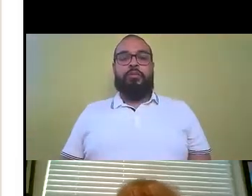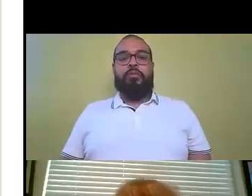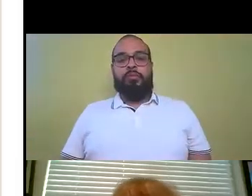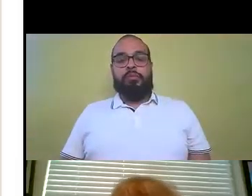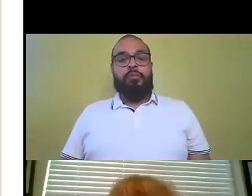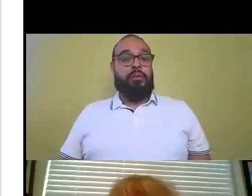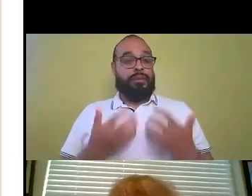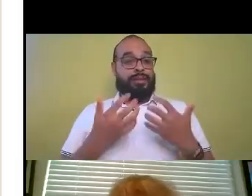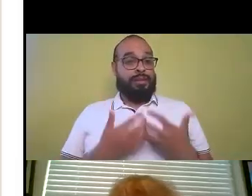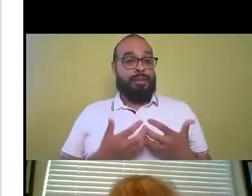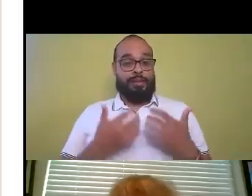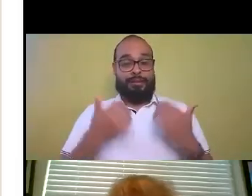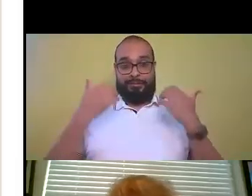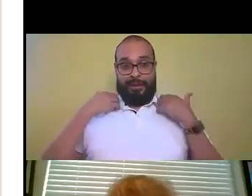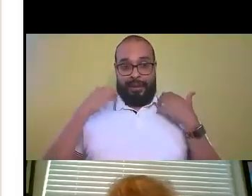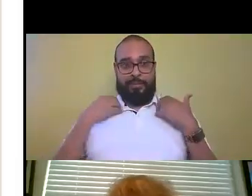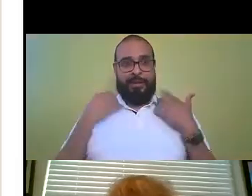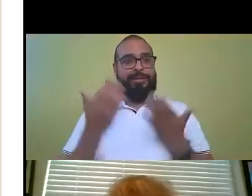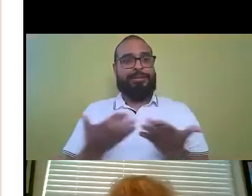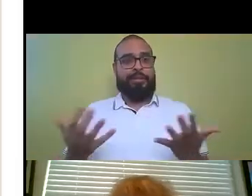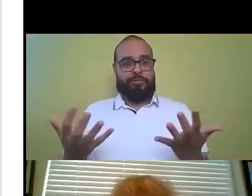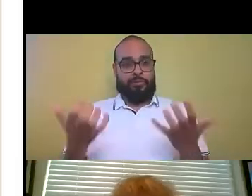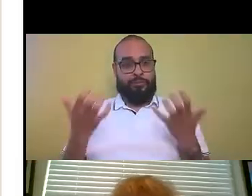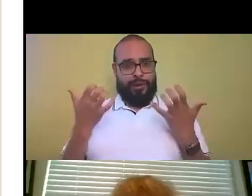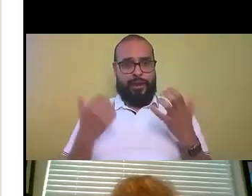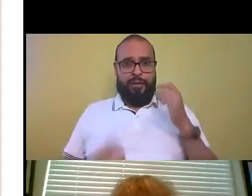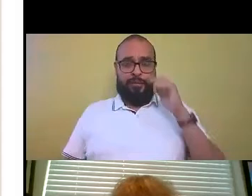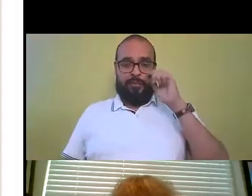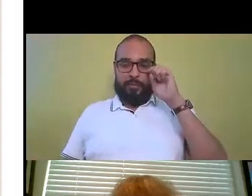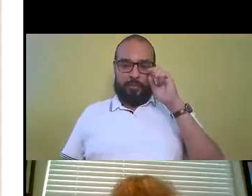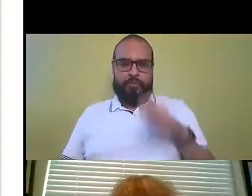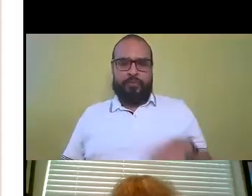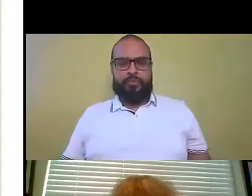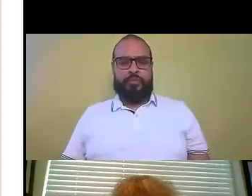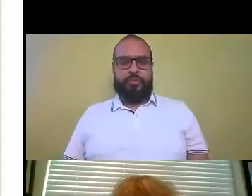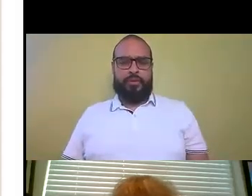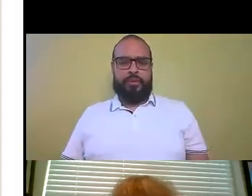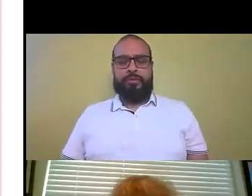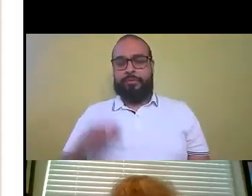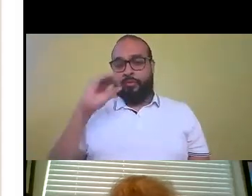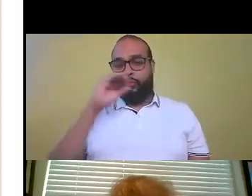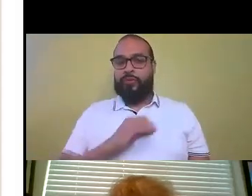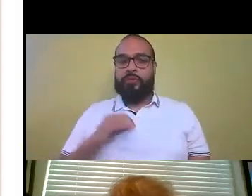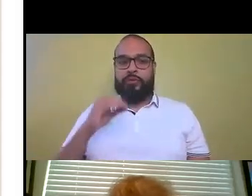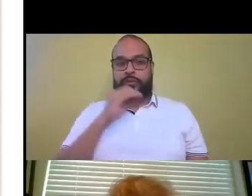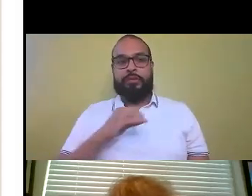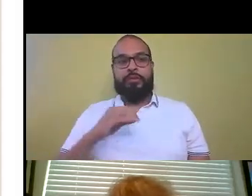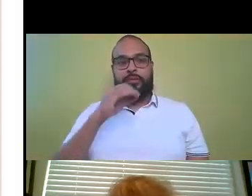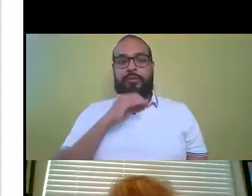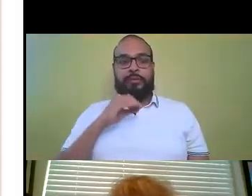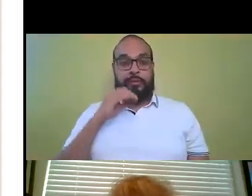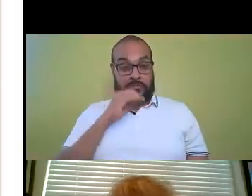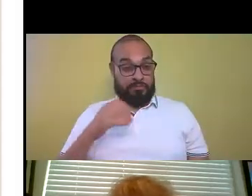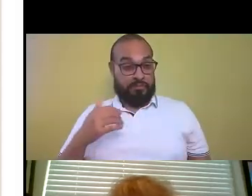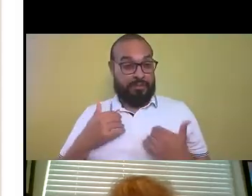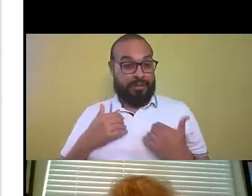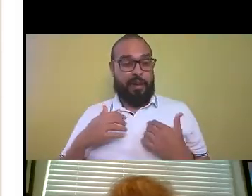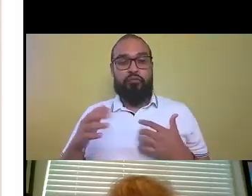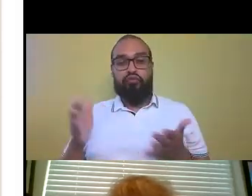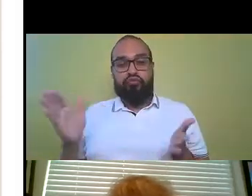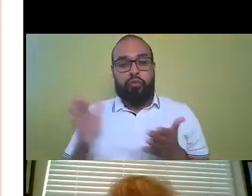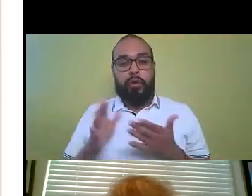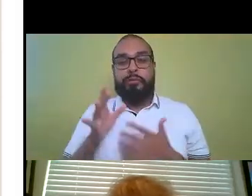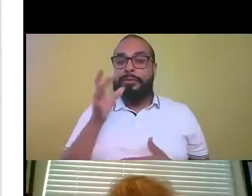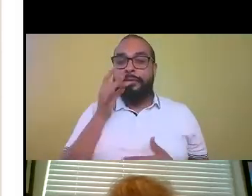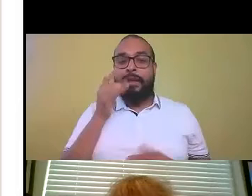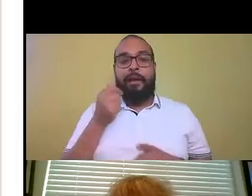backpack of things that we want for the younger kids, we would be thinking about oral. So do we have crunchy little snacks? Do we have some kind of a